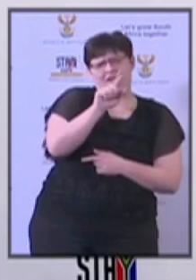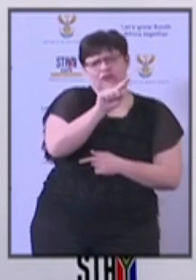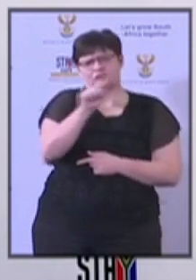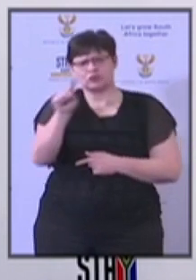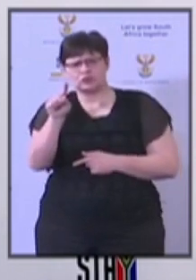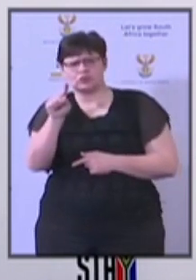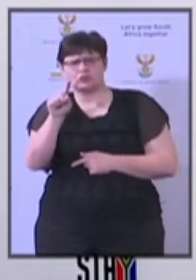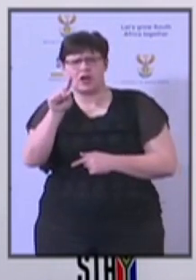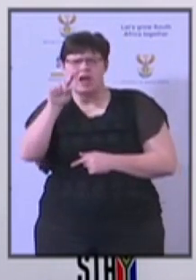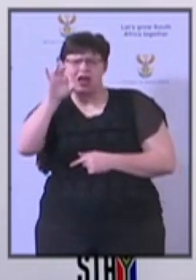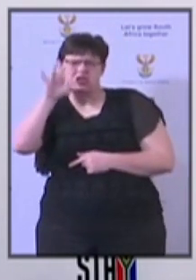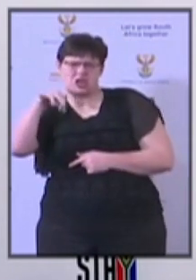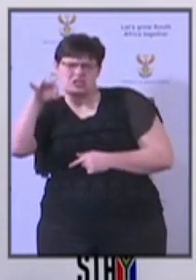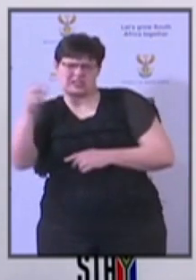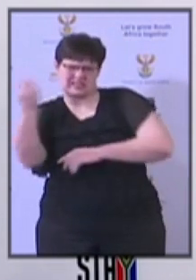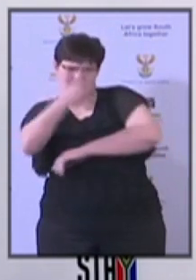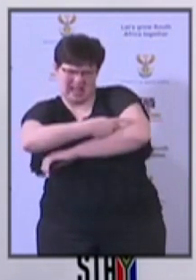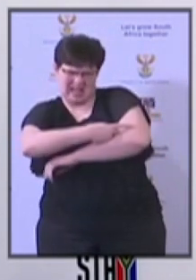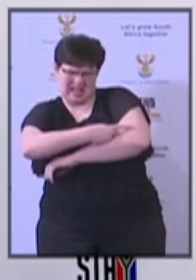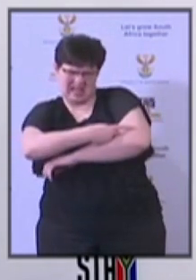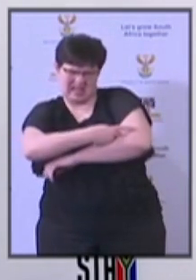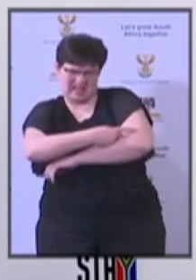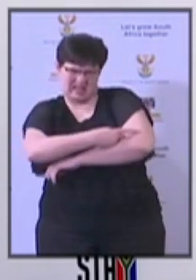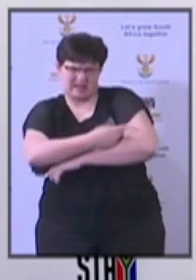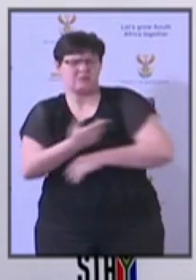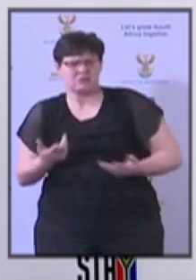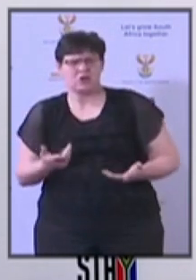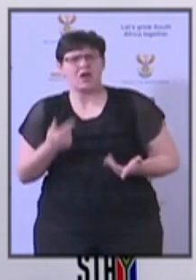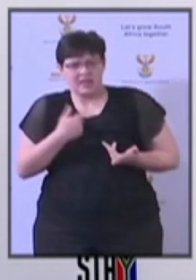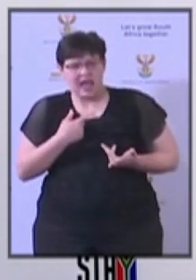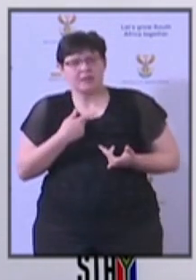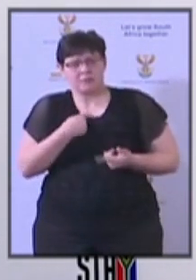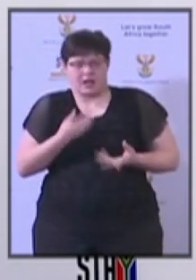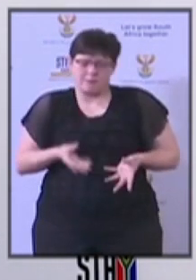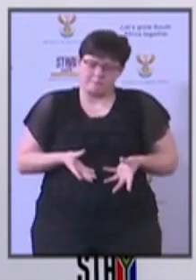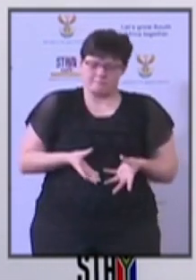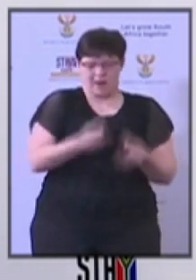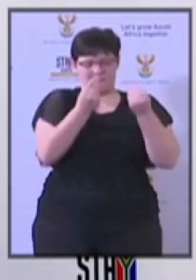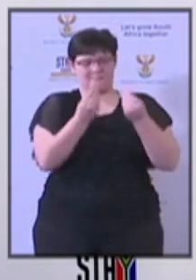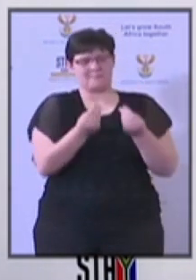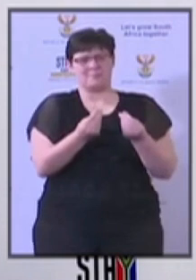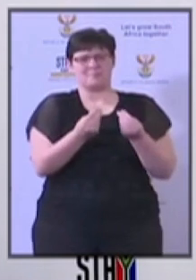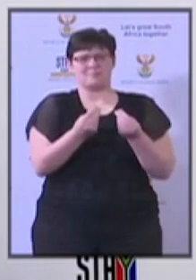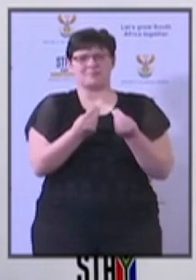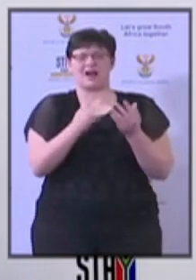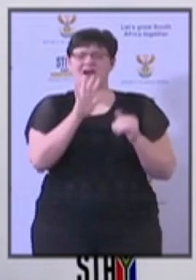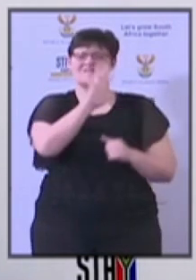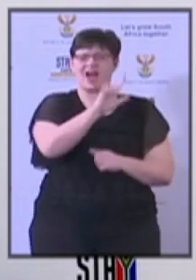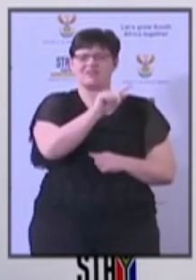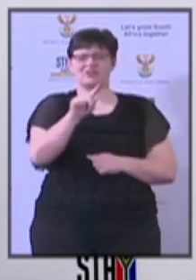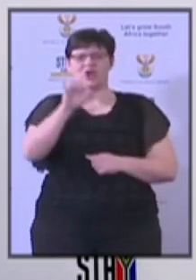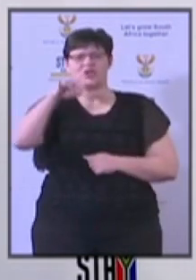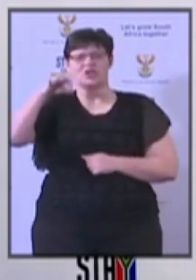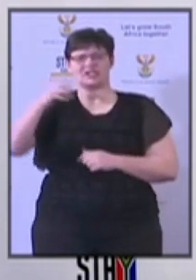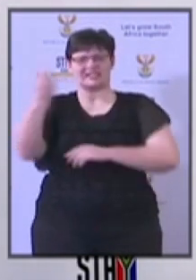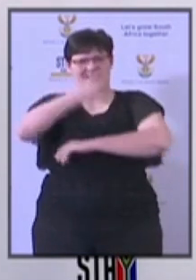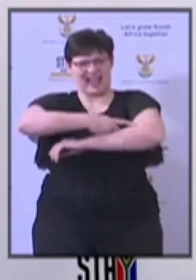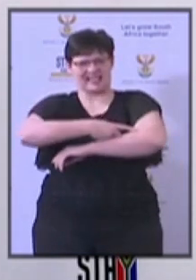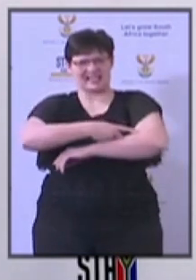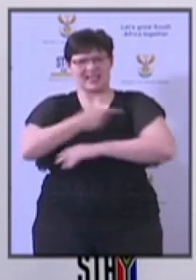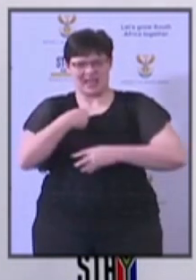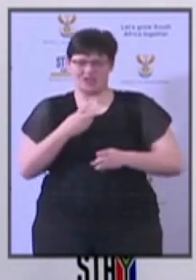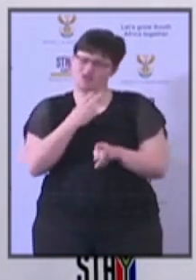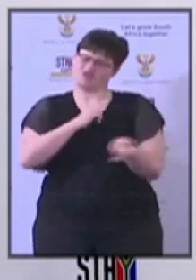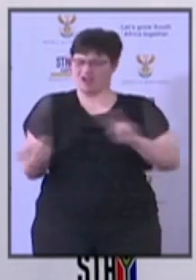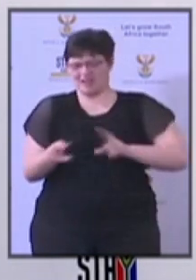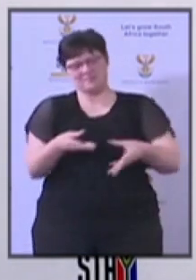been able to do so, to give people their passport 5 to 13 days after applying. But that